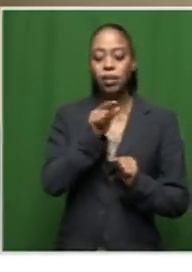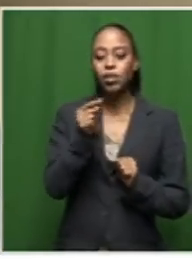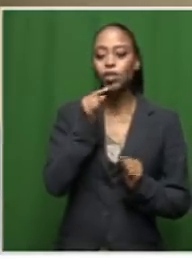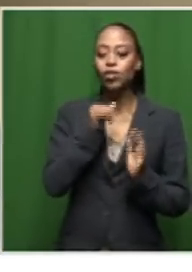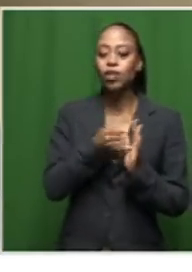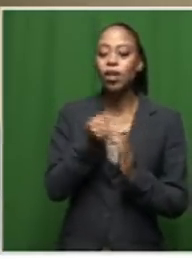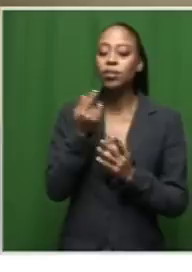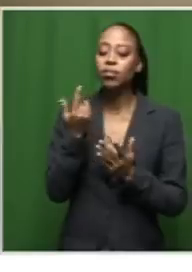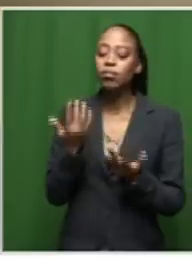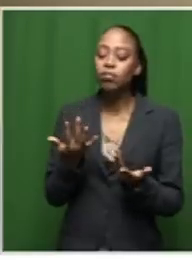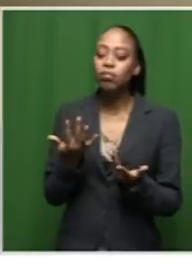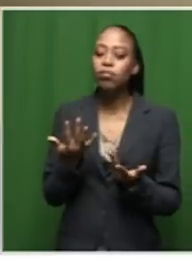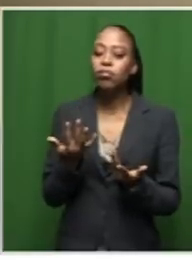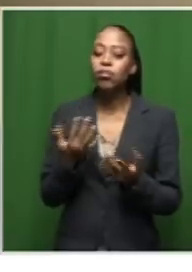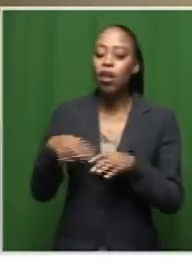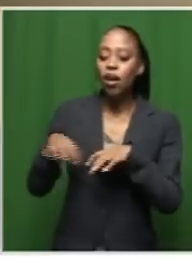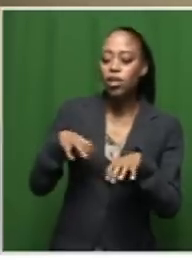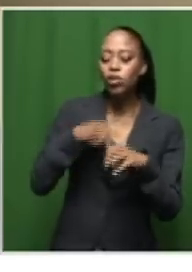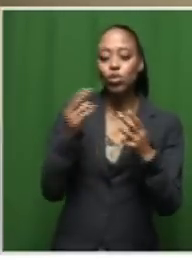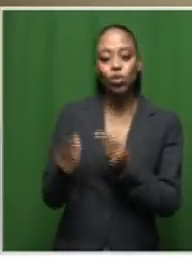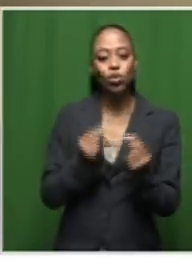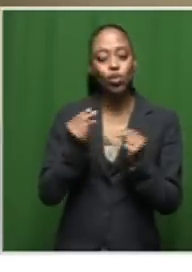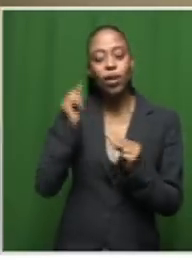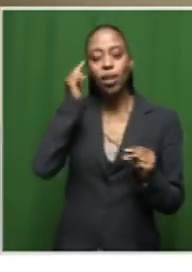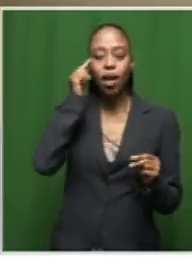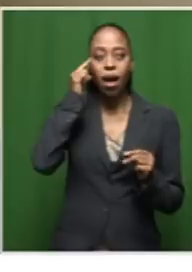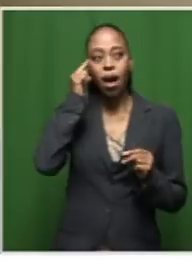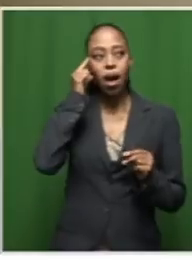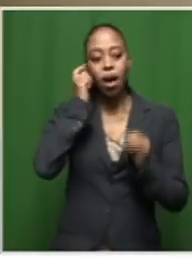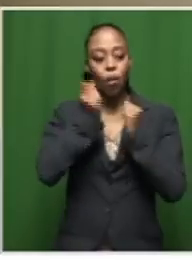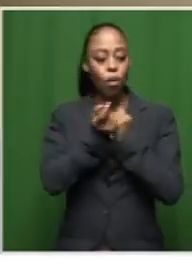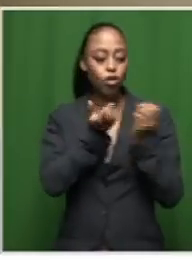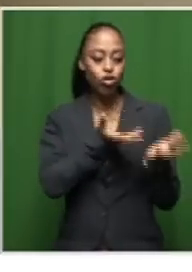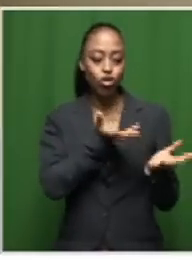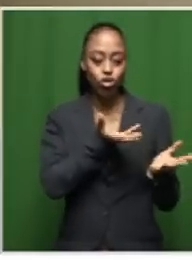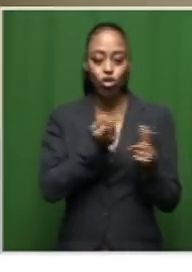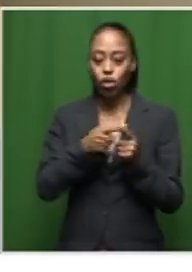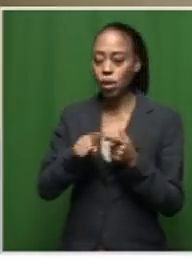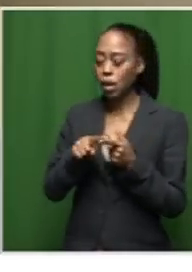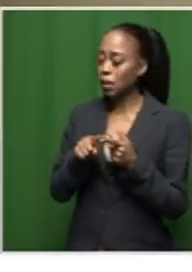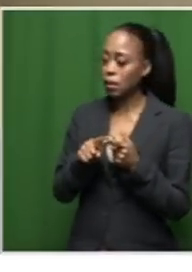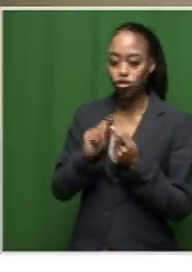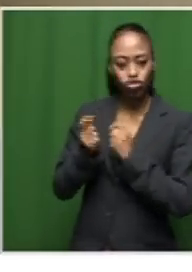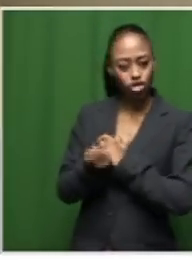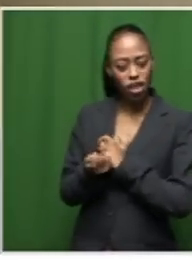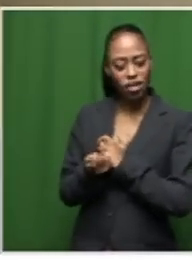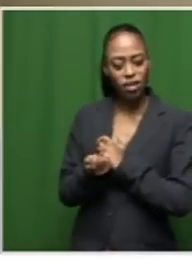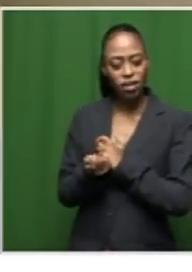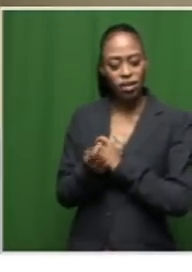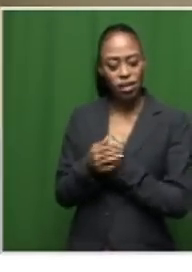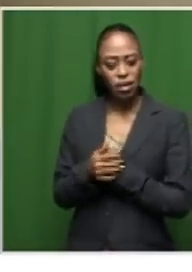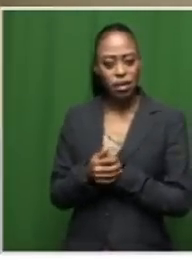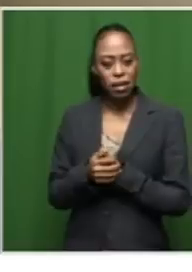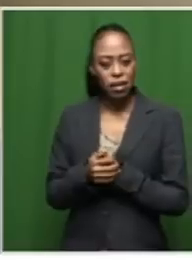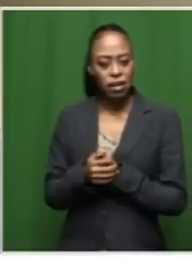sort of going about your sort of activities thinking that this is how it's going to be, and yet it may not. But